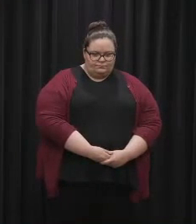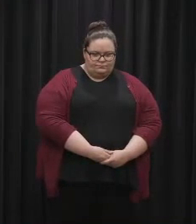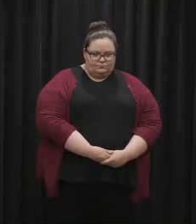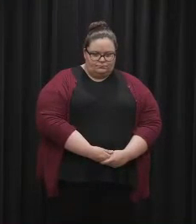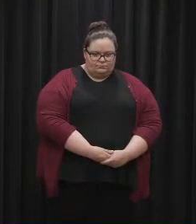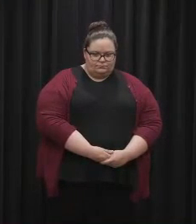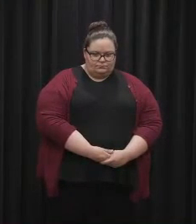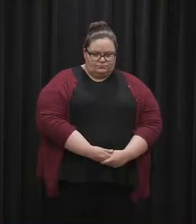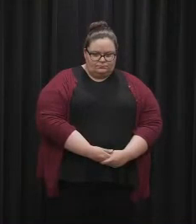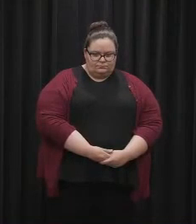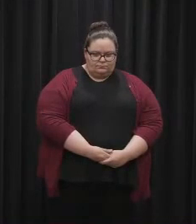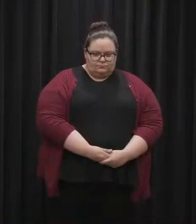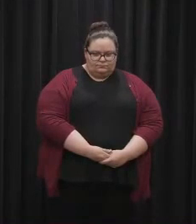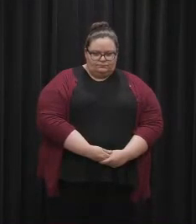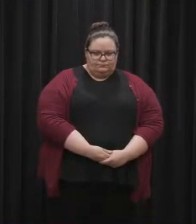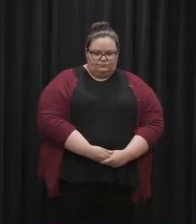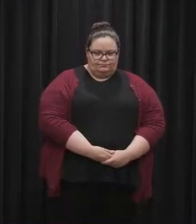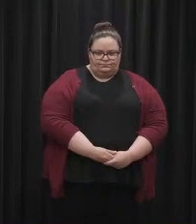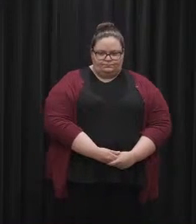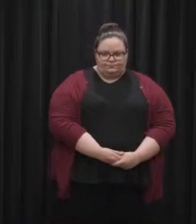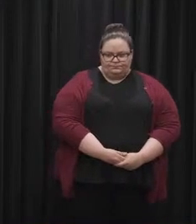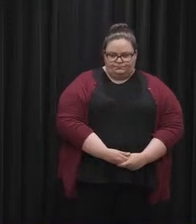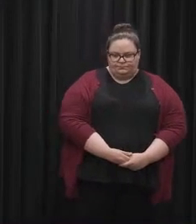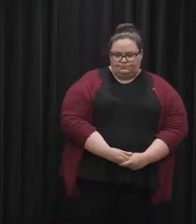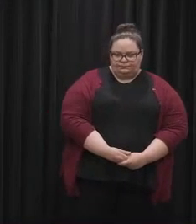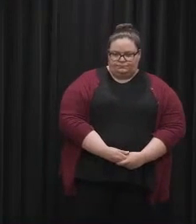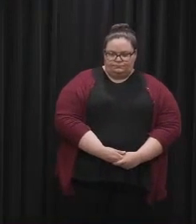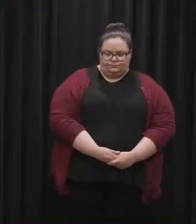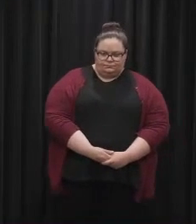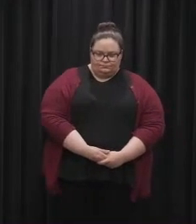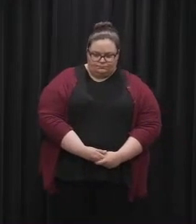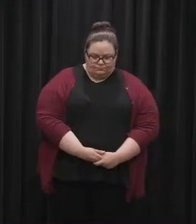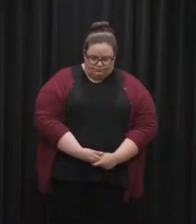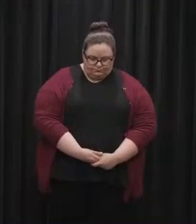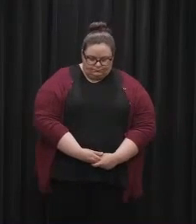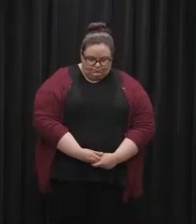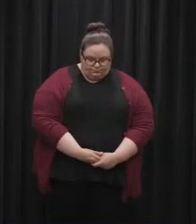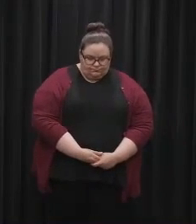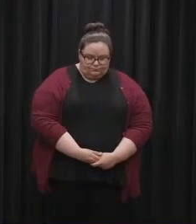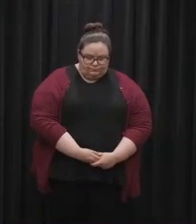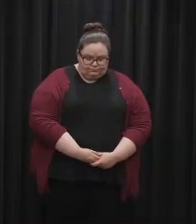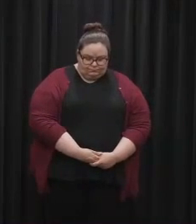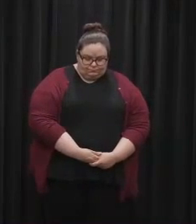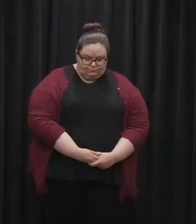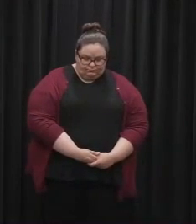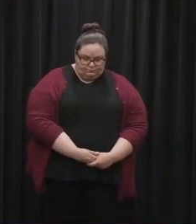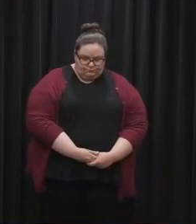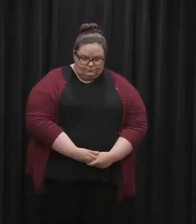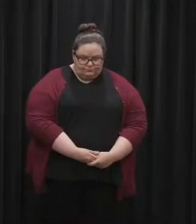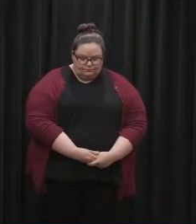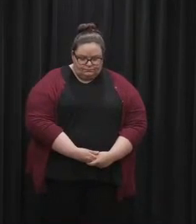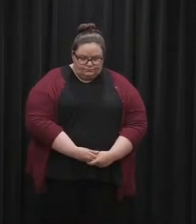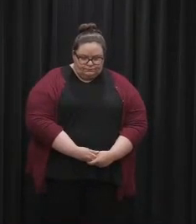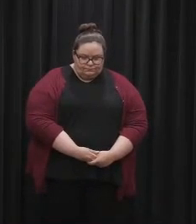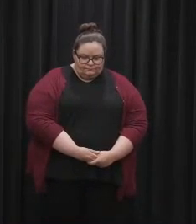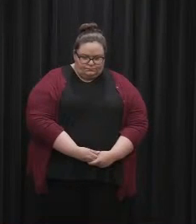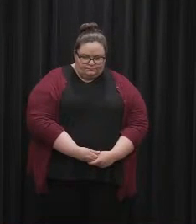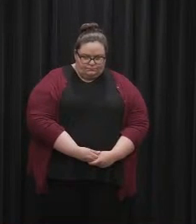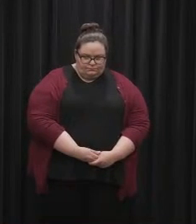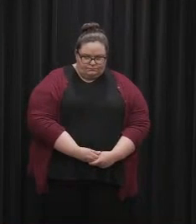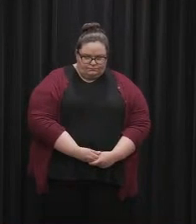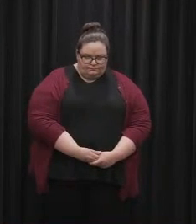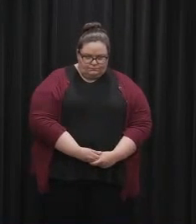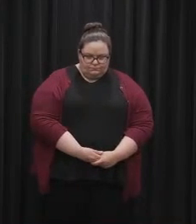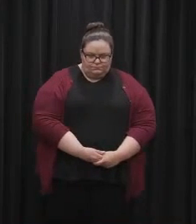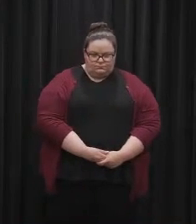generation. It doesn't mean that we can't have safety measures to make sure that our schools are as safe as